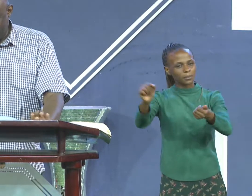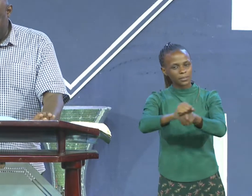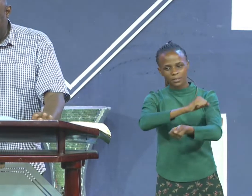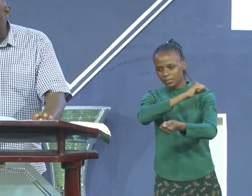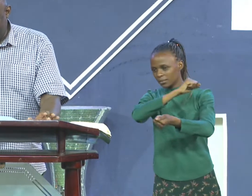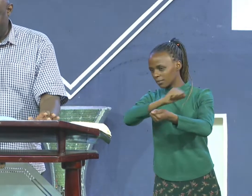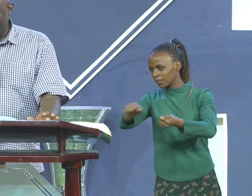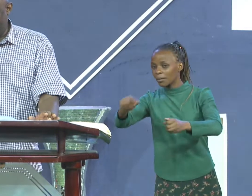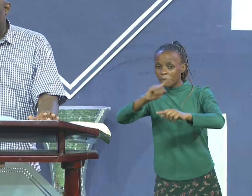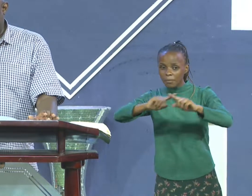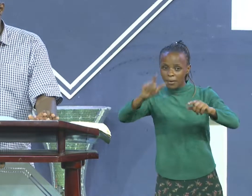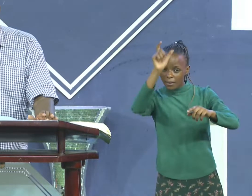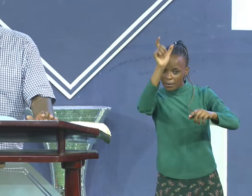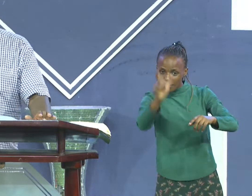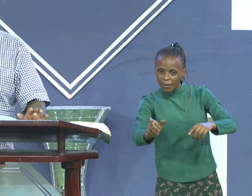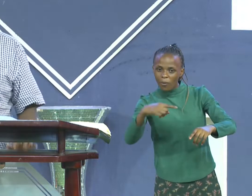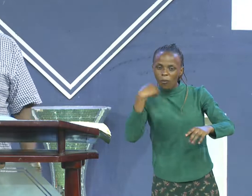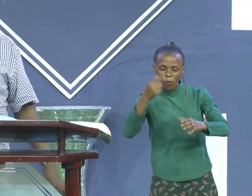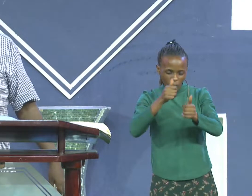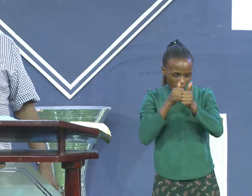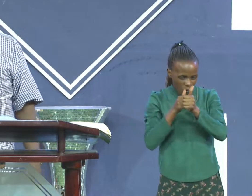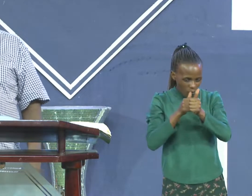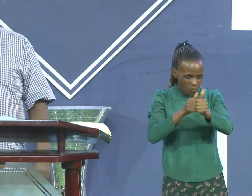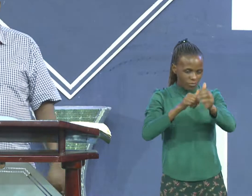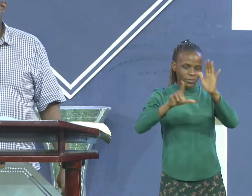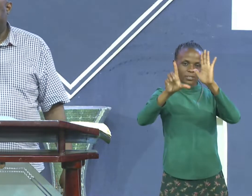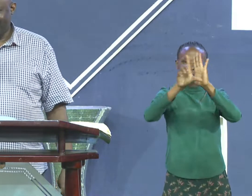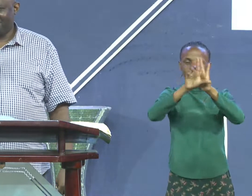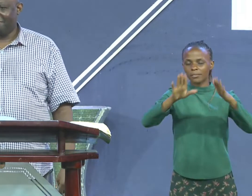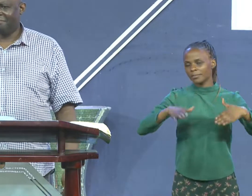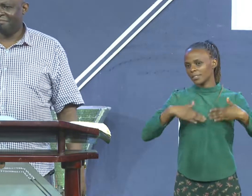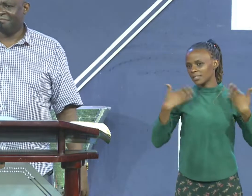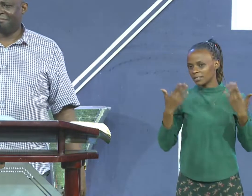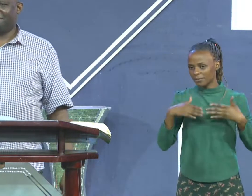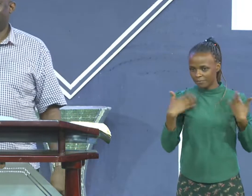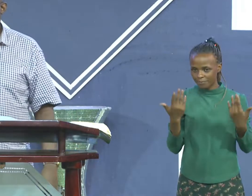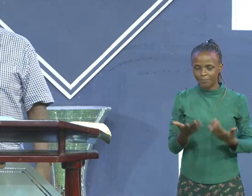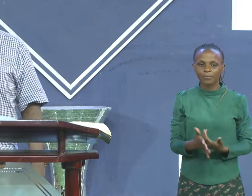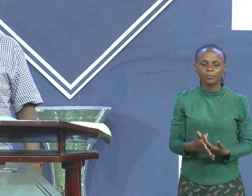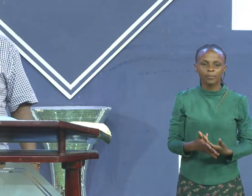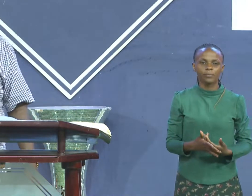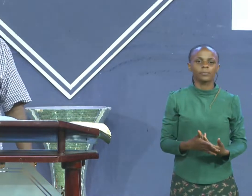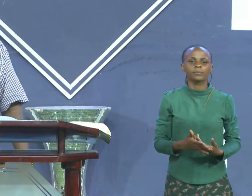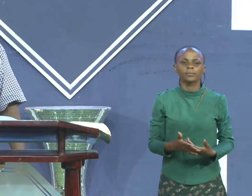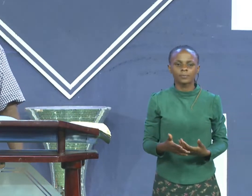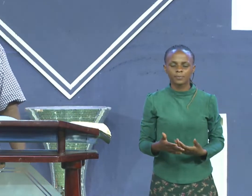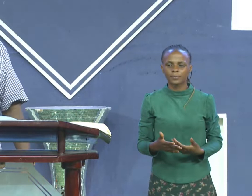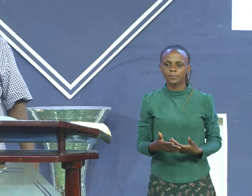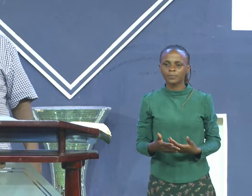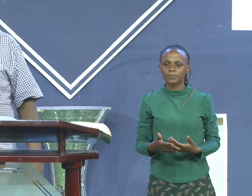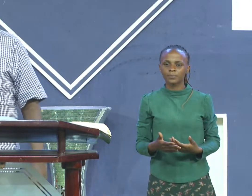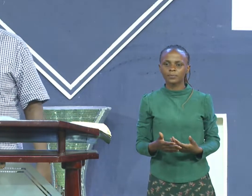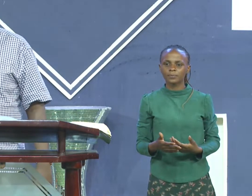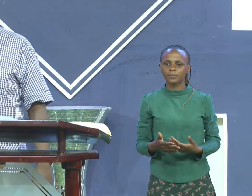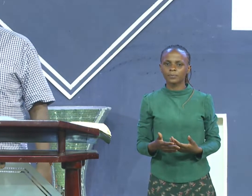that keepeth the law, happy is he. Awatali kwolesebwa abantu bazikirira naye akwata amateeka